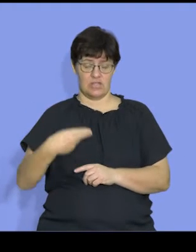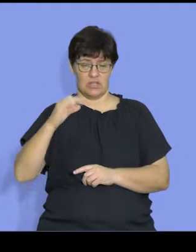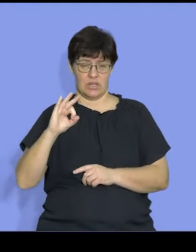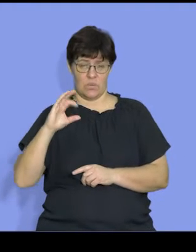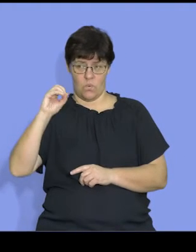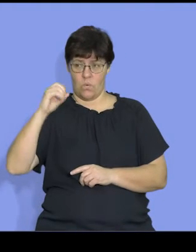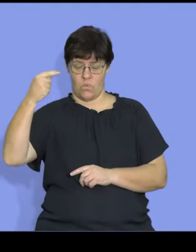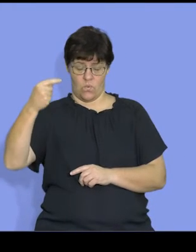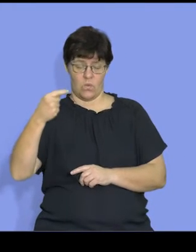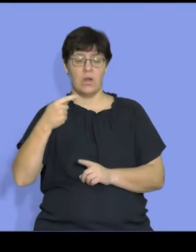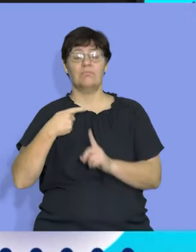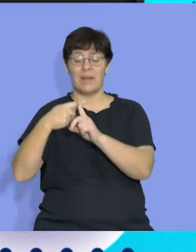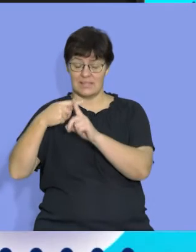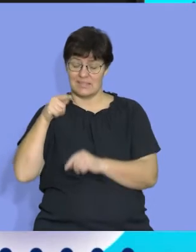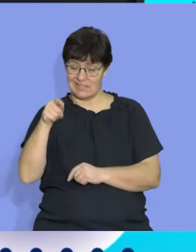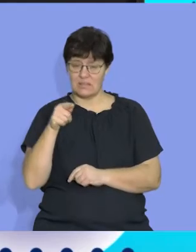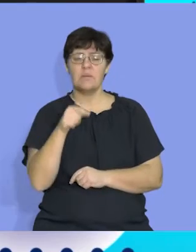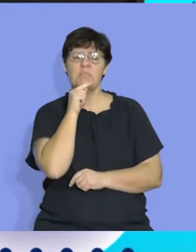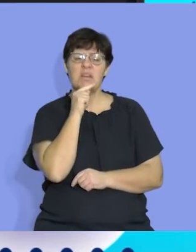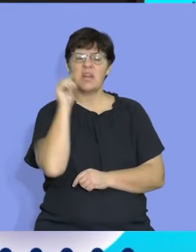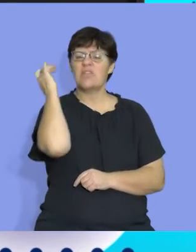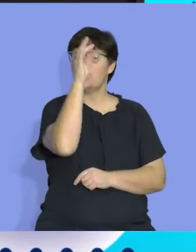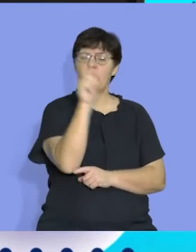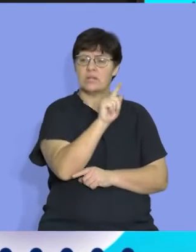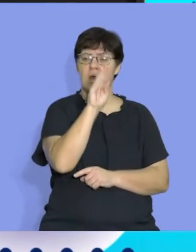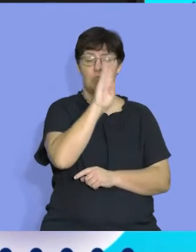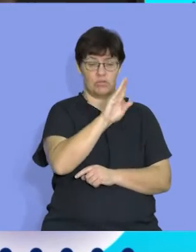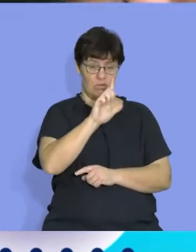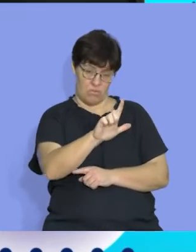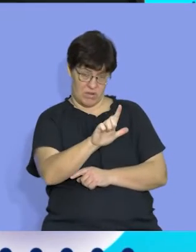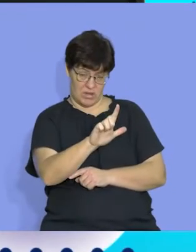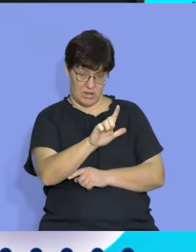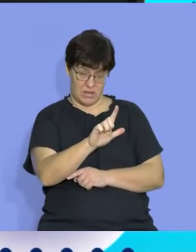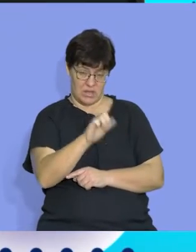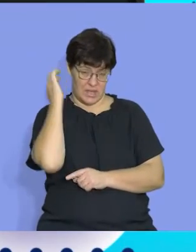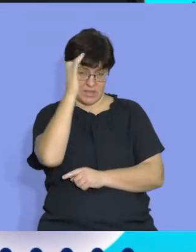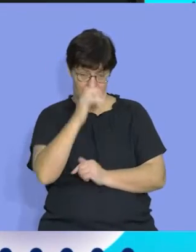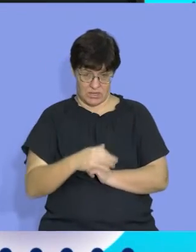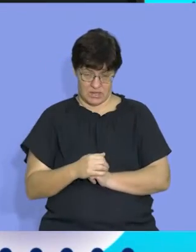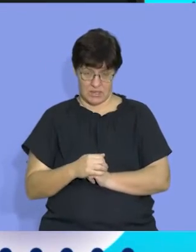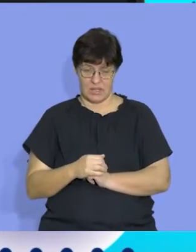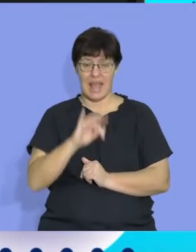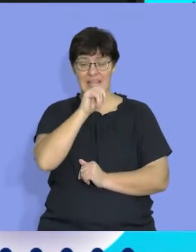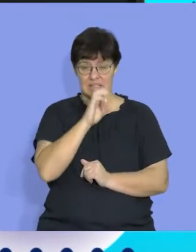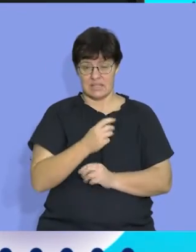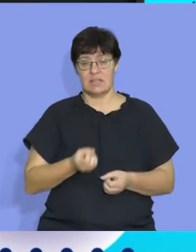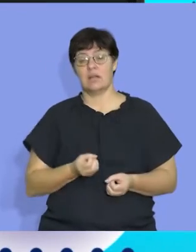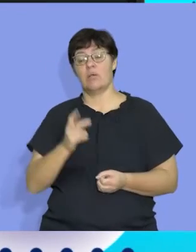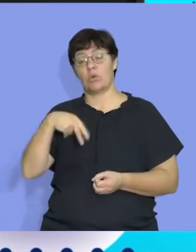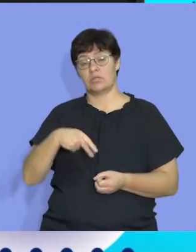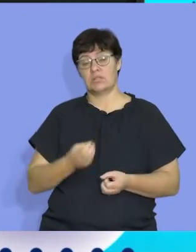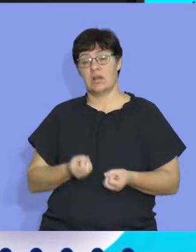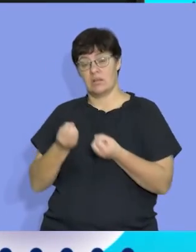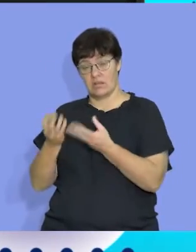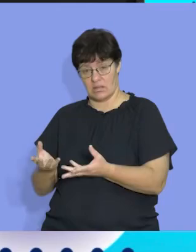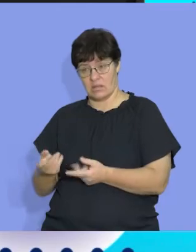is about Bronsted-Lowry. Okay, an acid is a proton donor, a base is a proton acceptor,